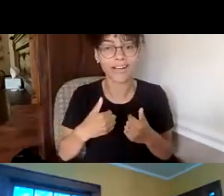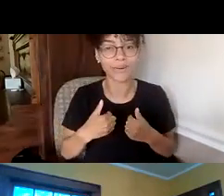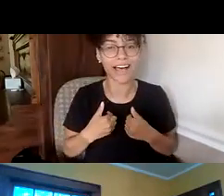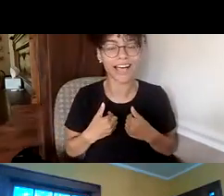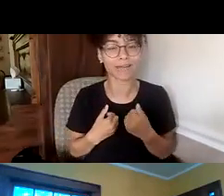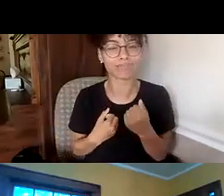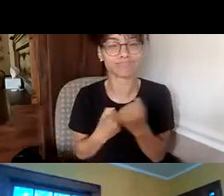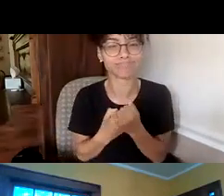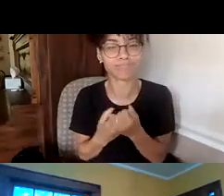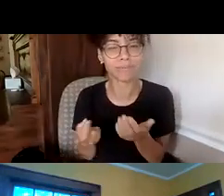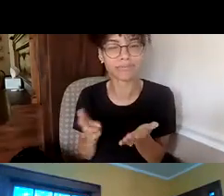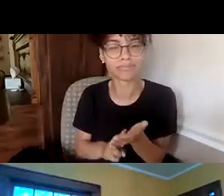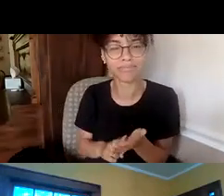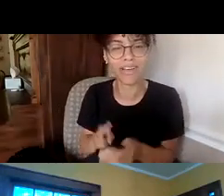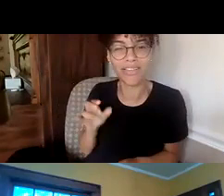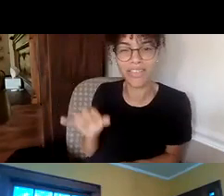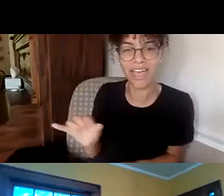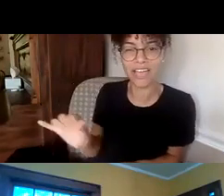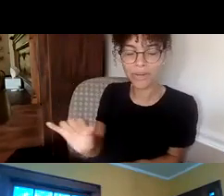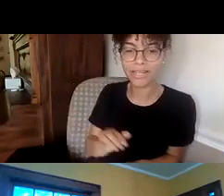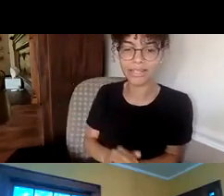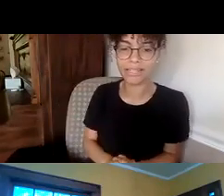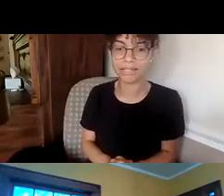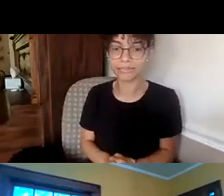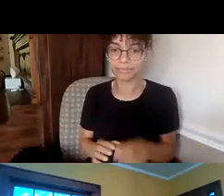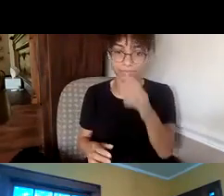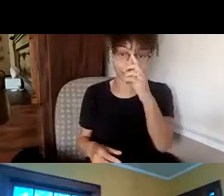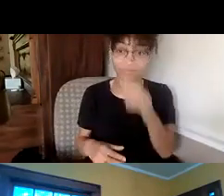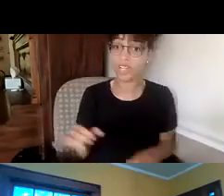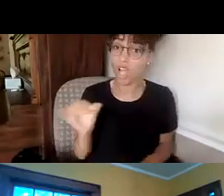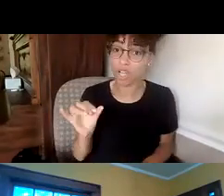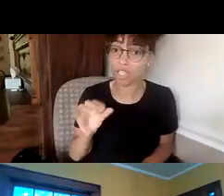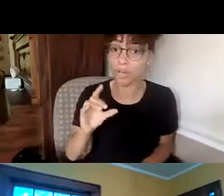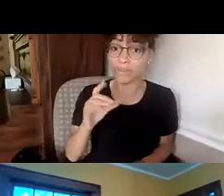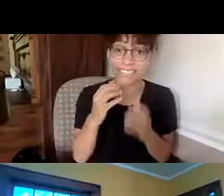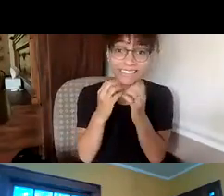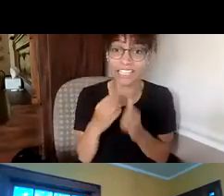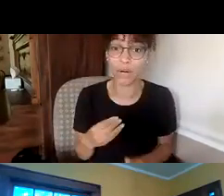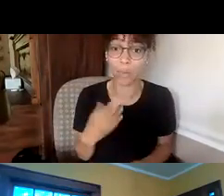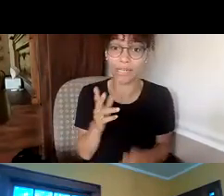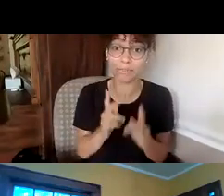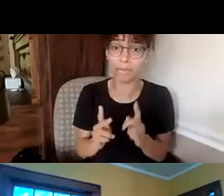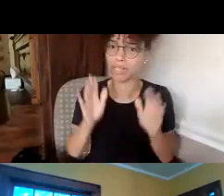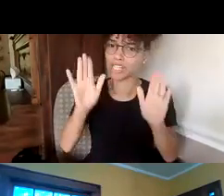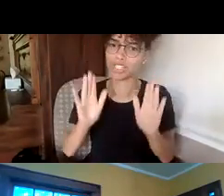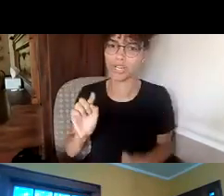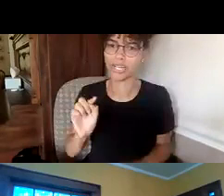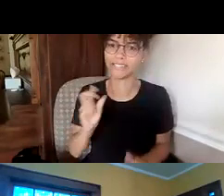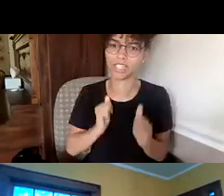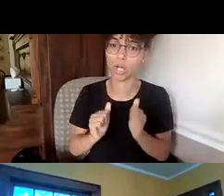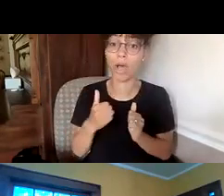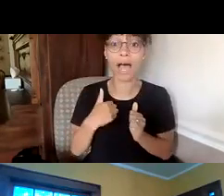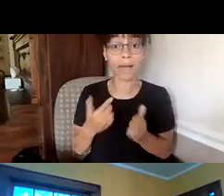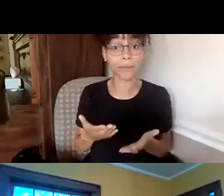I think what is it called? Dear White People is also just a great show. I think I would